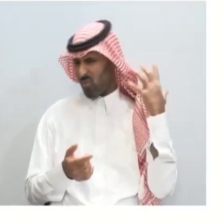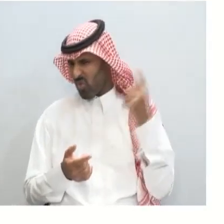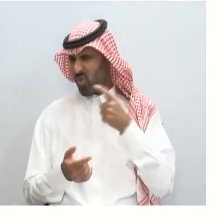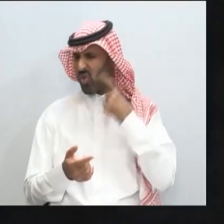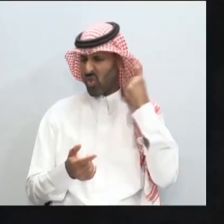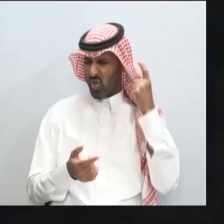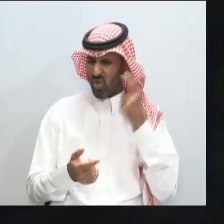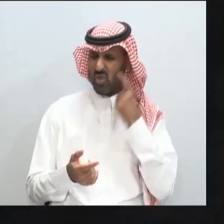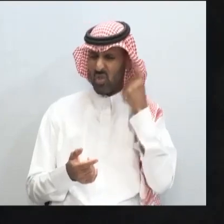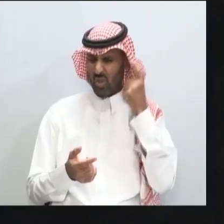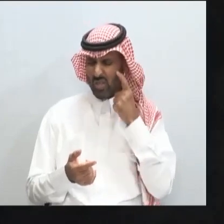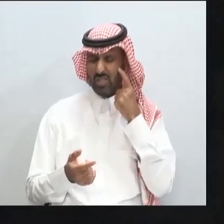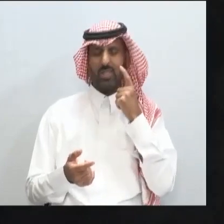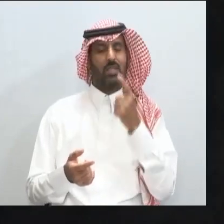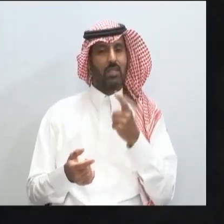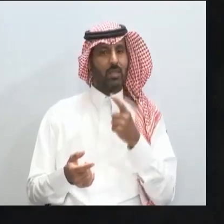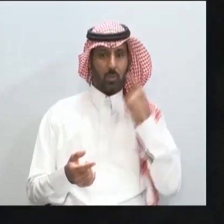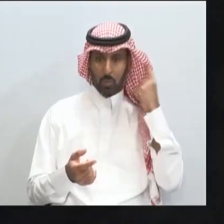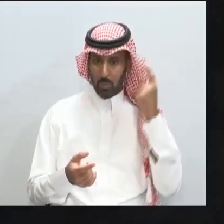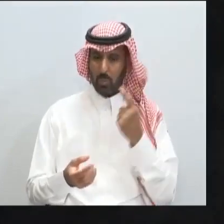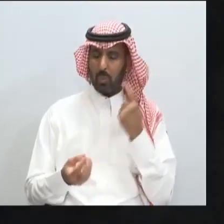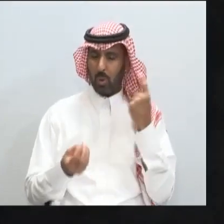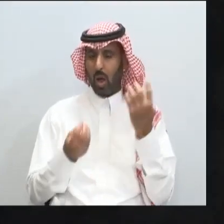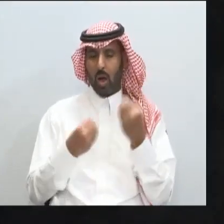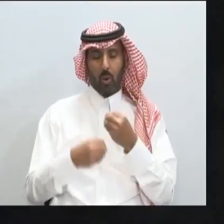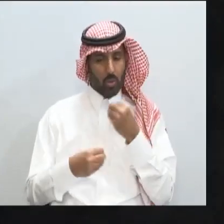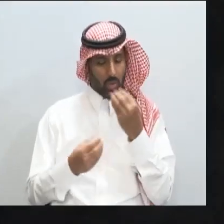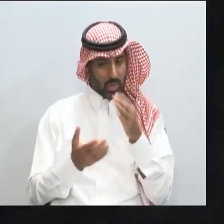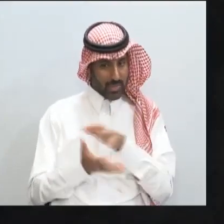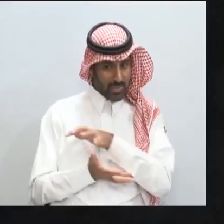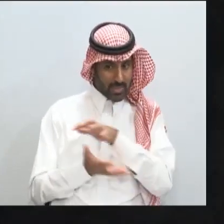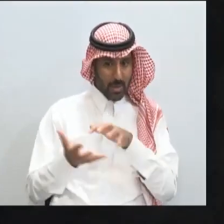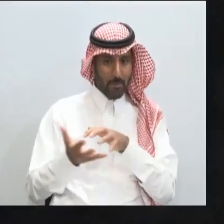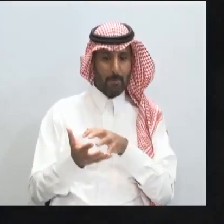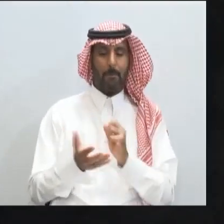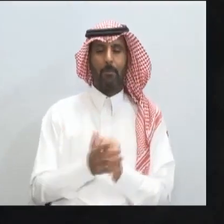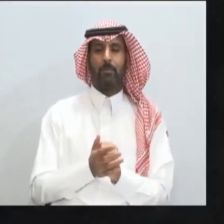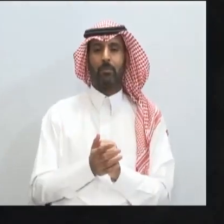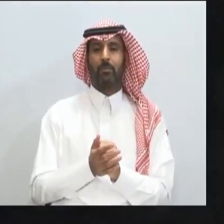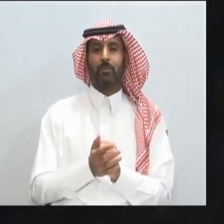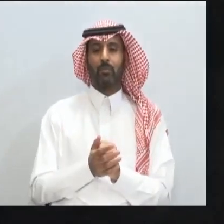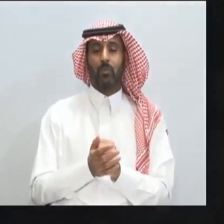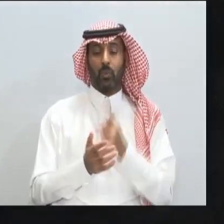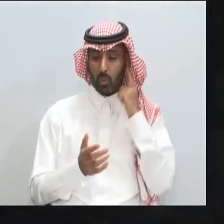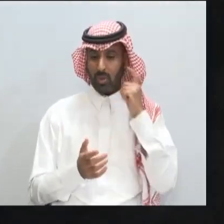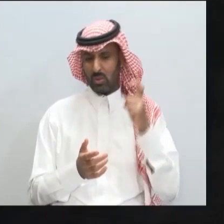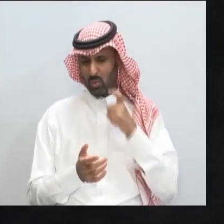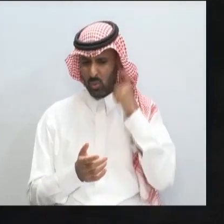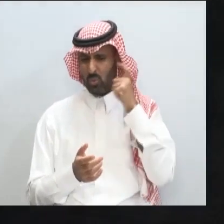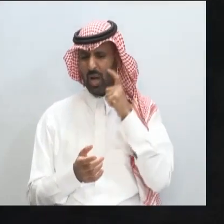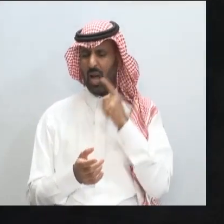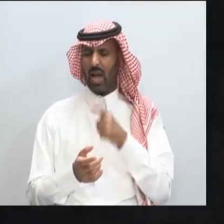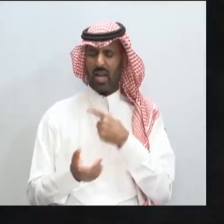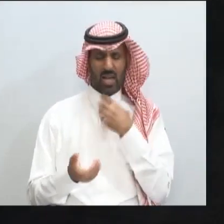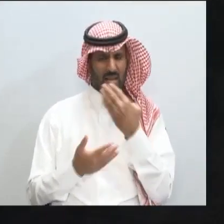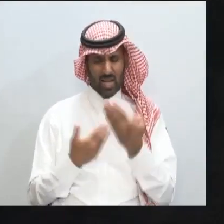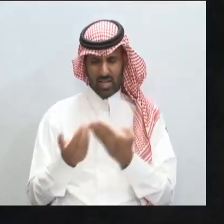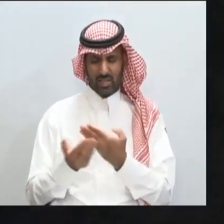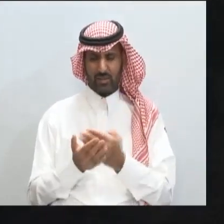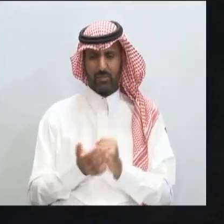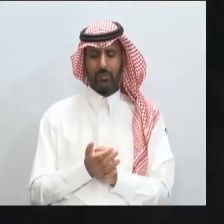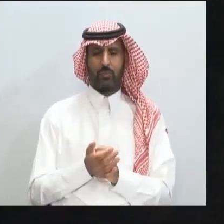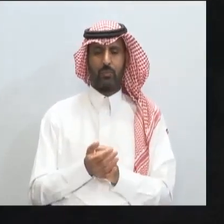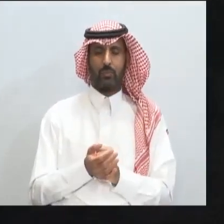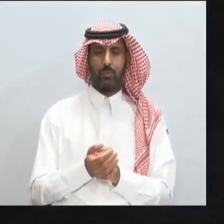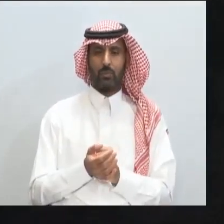I'm having a hard time with this problem. This is what it means to be struggling. When someone says to you, I'm struggling with this